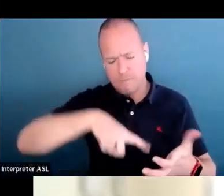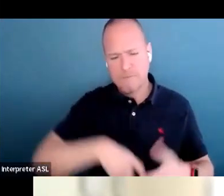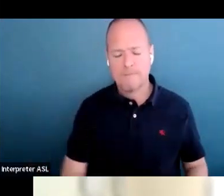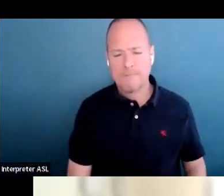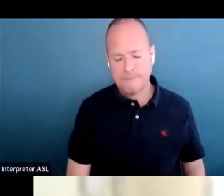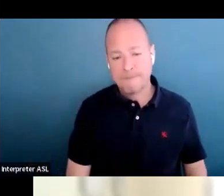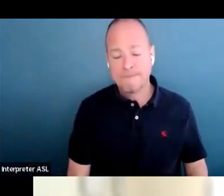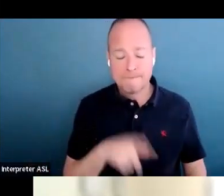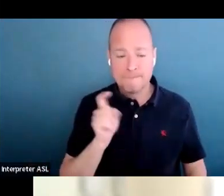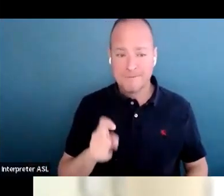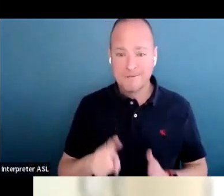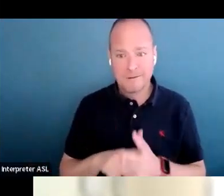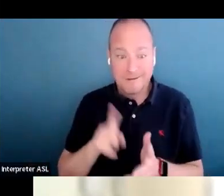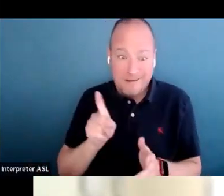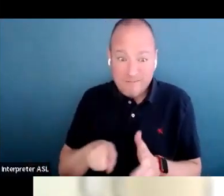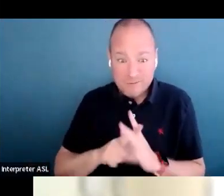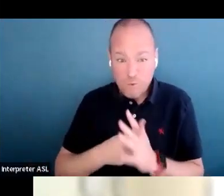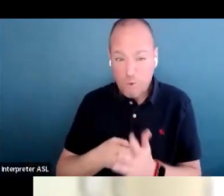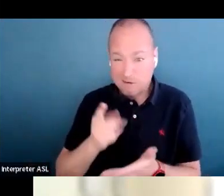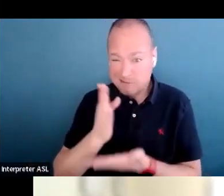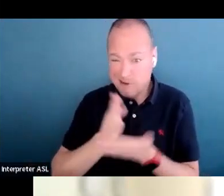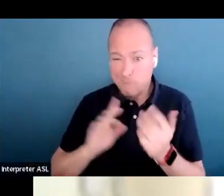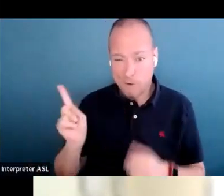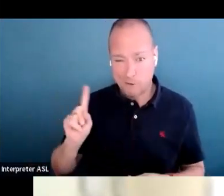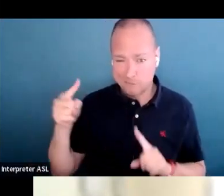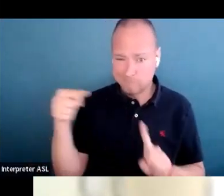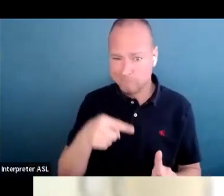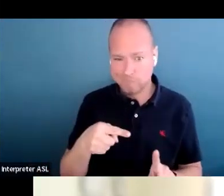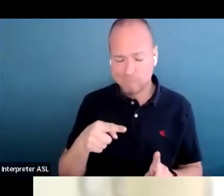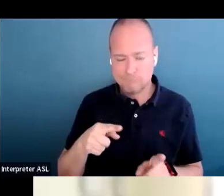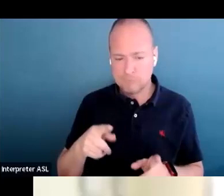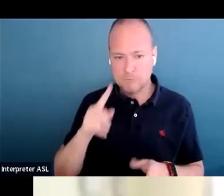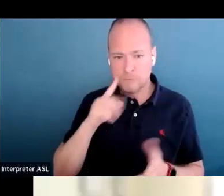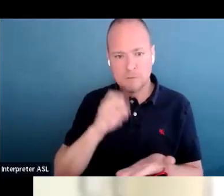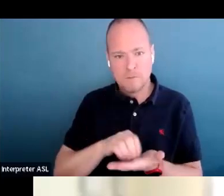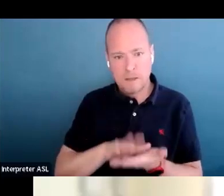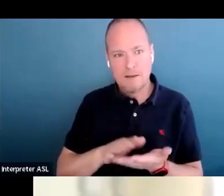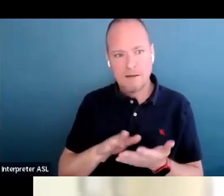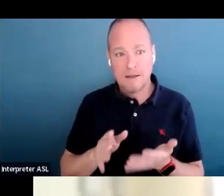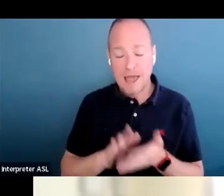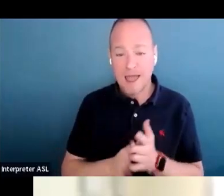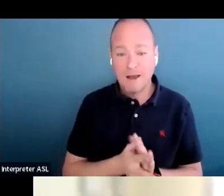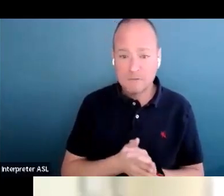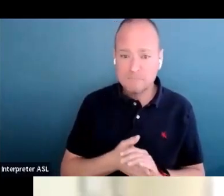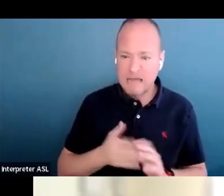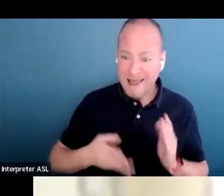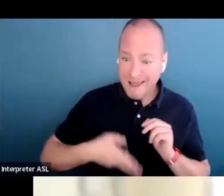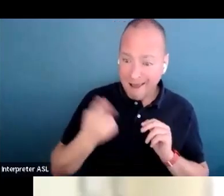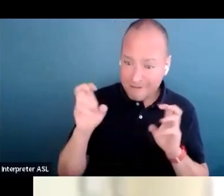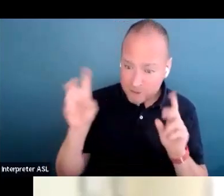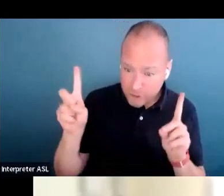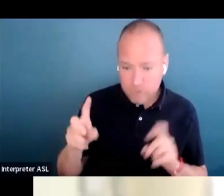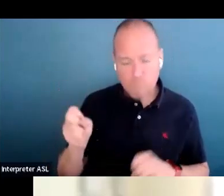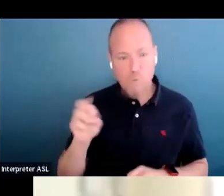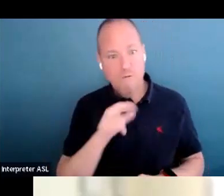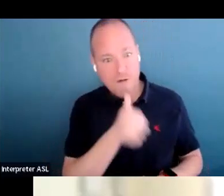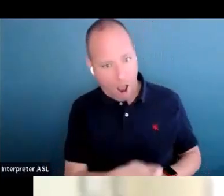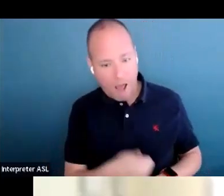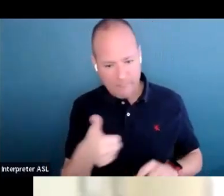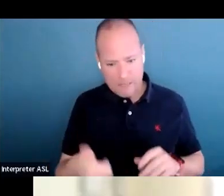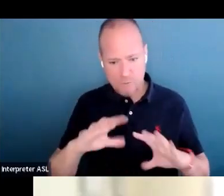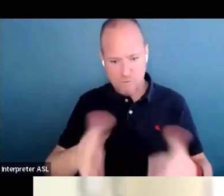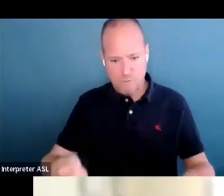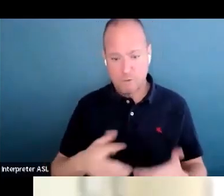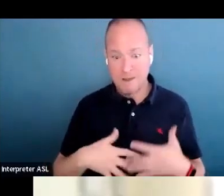need to start somewhere to document, for instance, how educated or uneducated this group of people is, how healthy